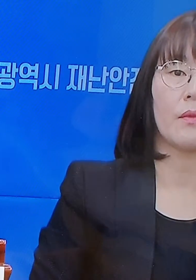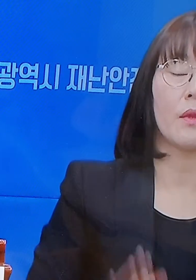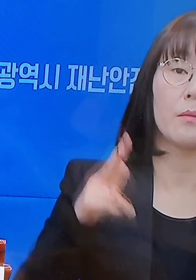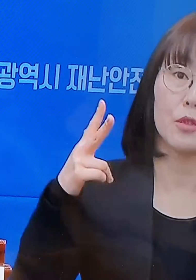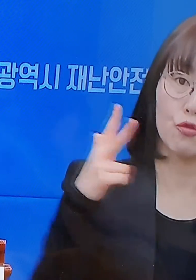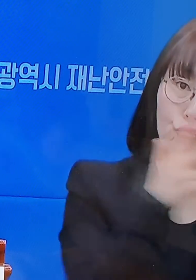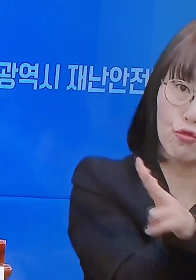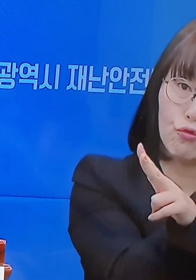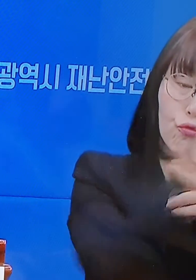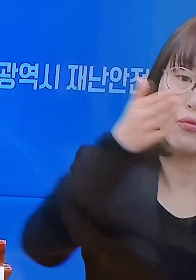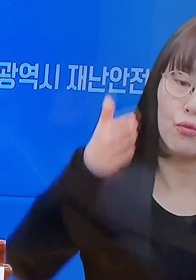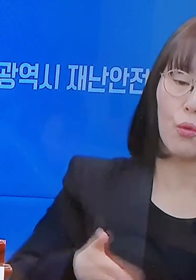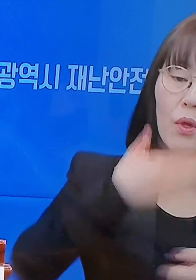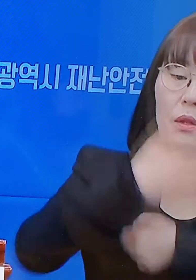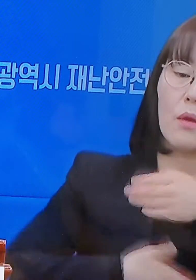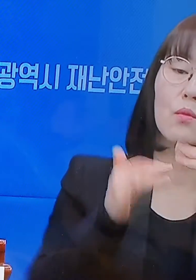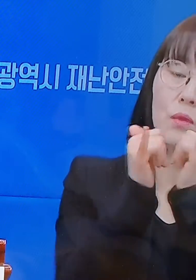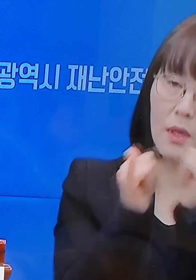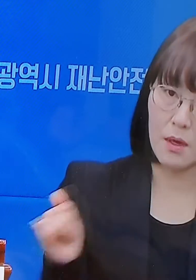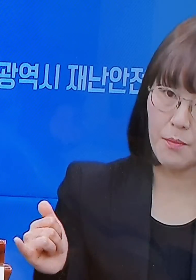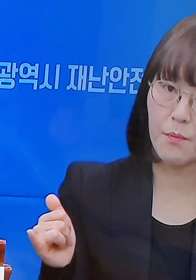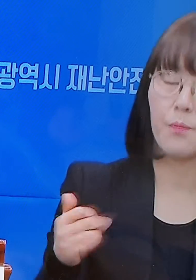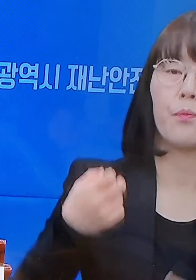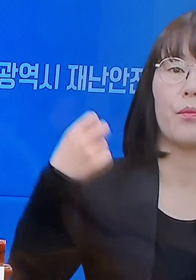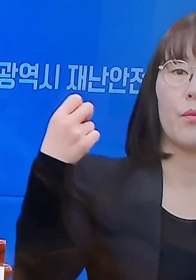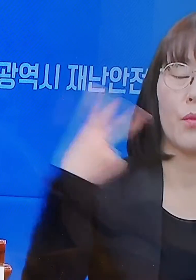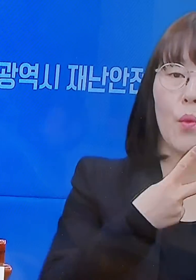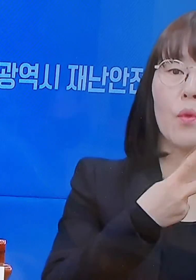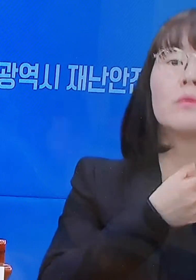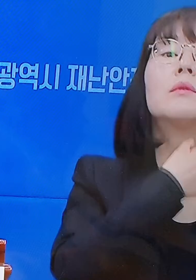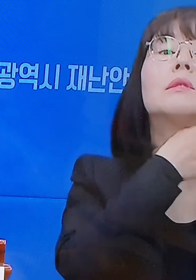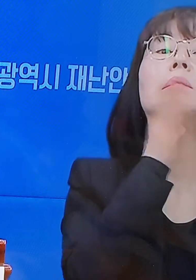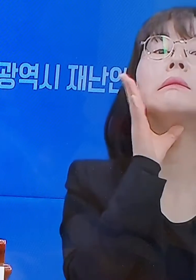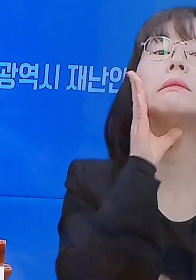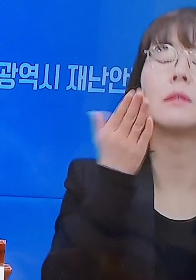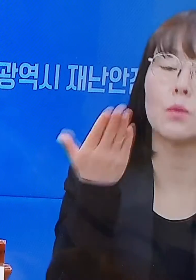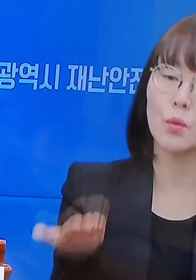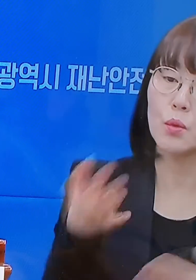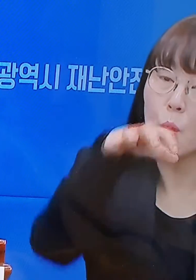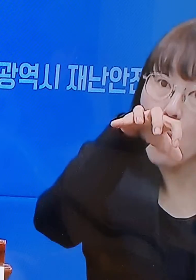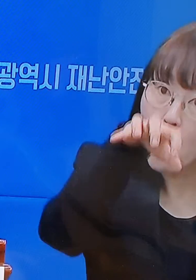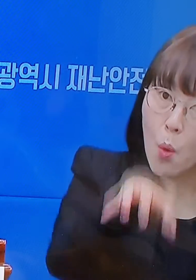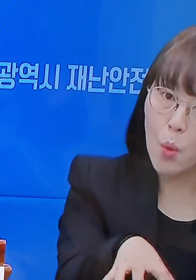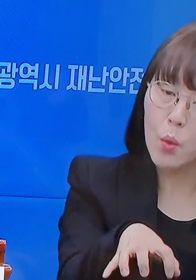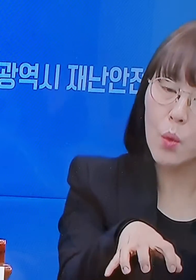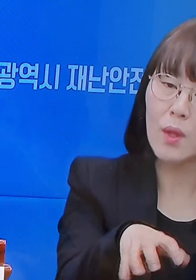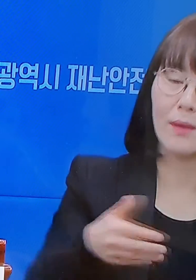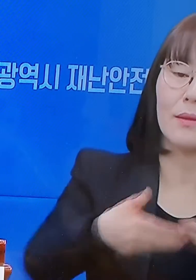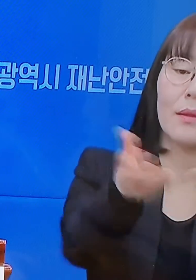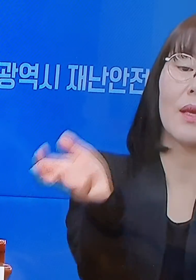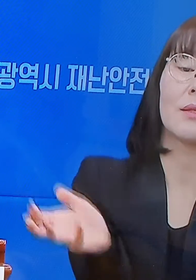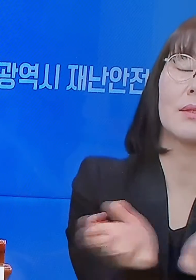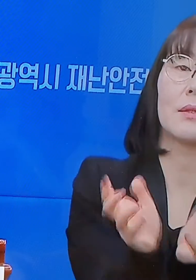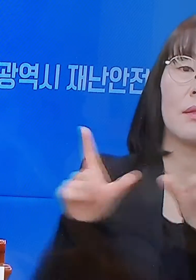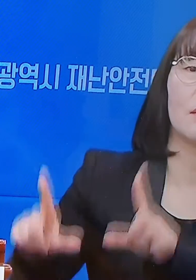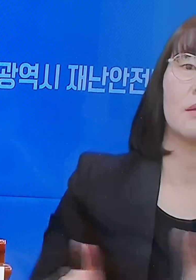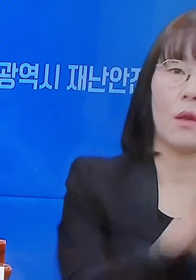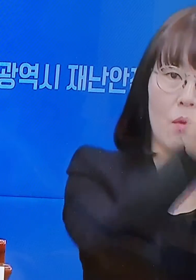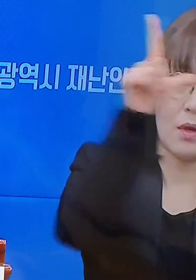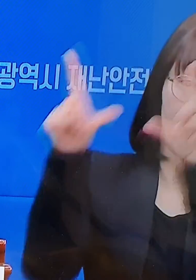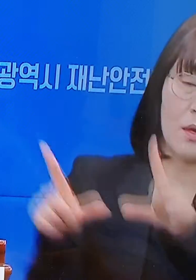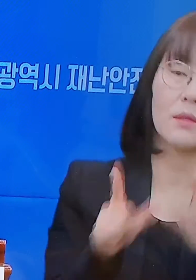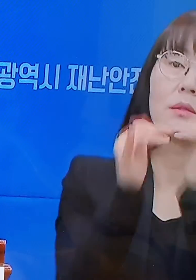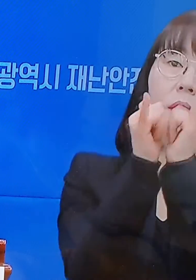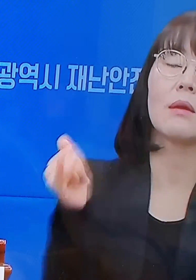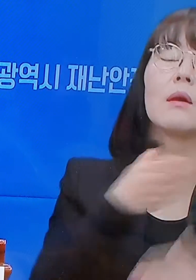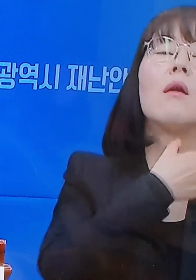room while viruses are off the host, they will die